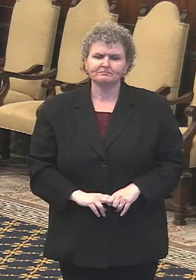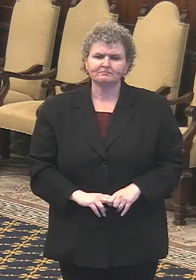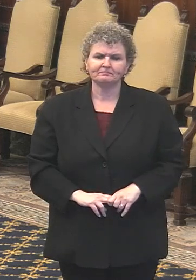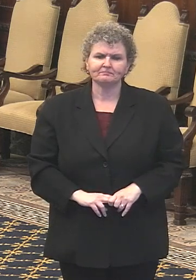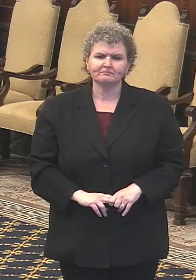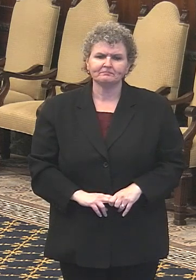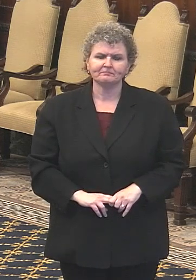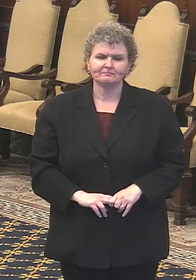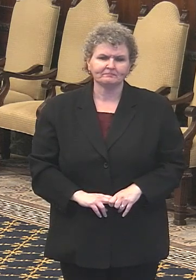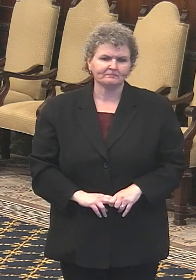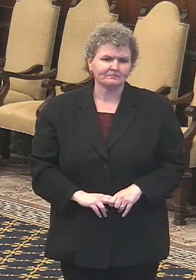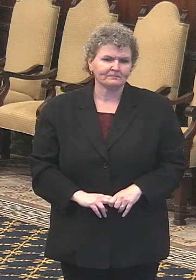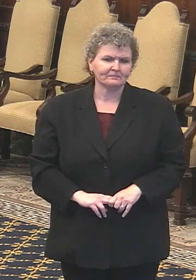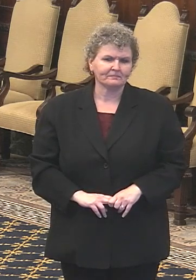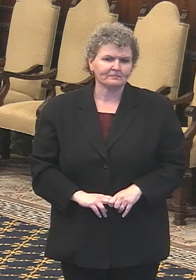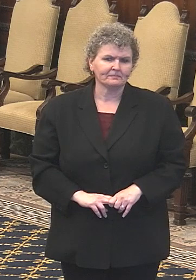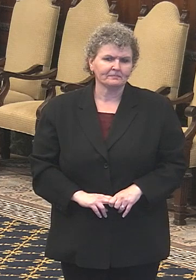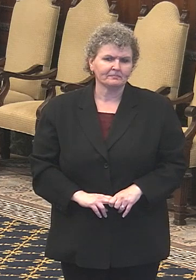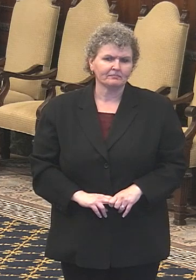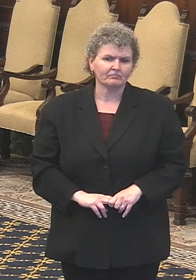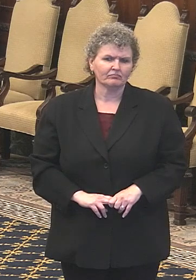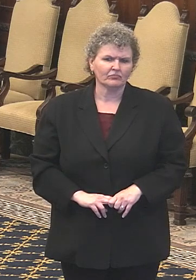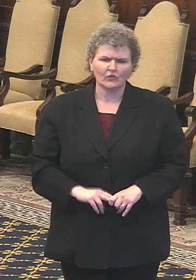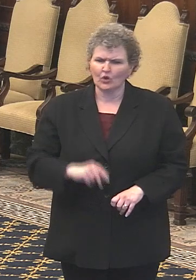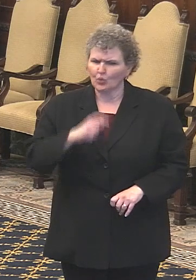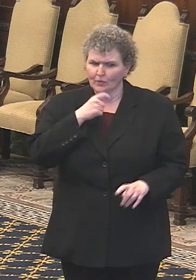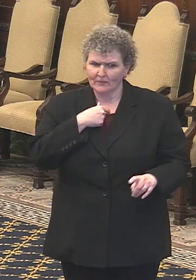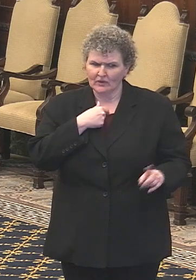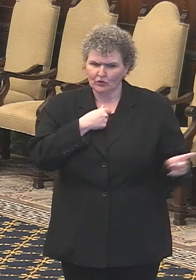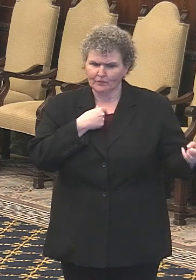Ryan, there? There you go. Go ahead, Mayor.